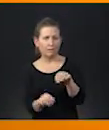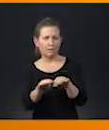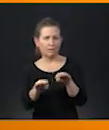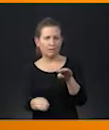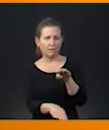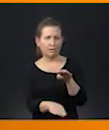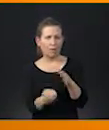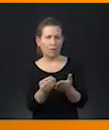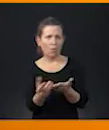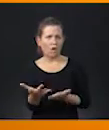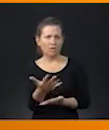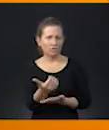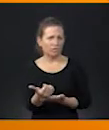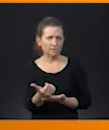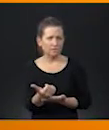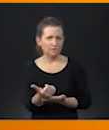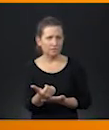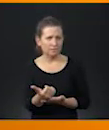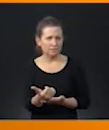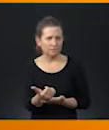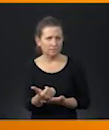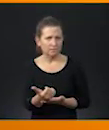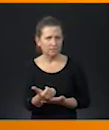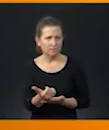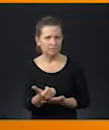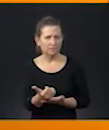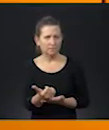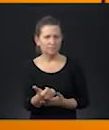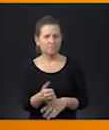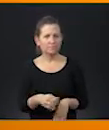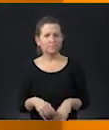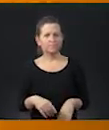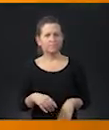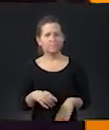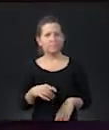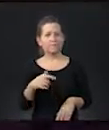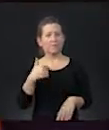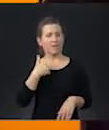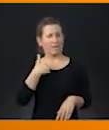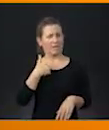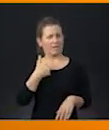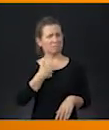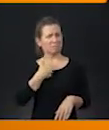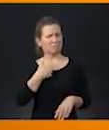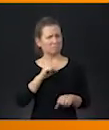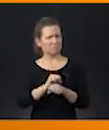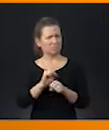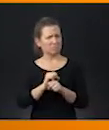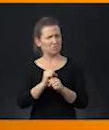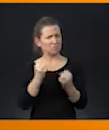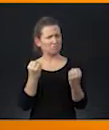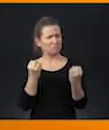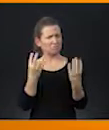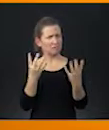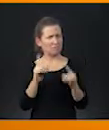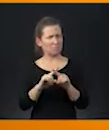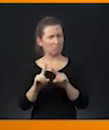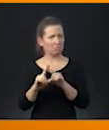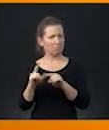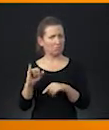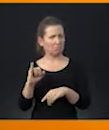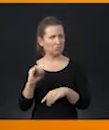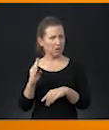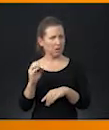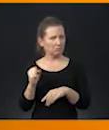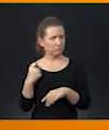Enough. I have looked